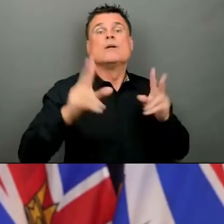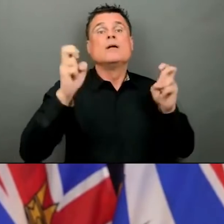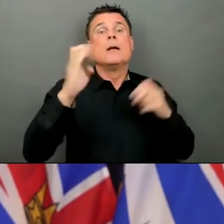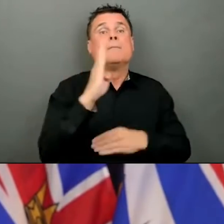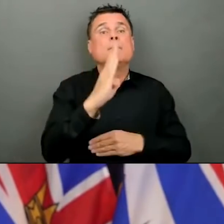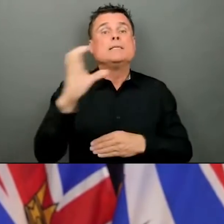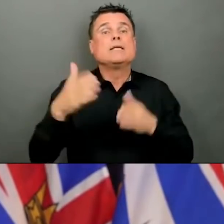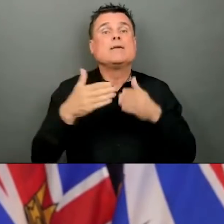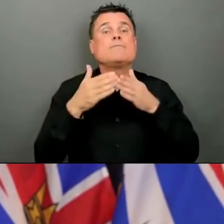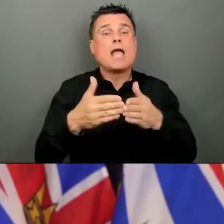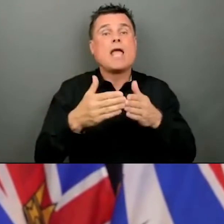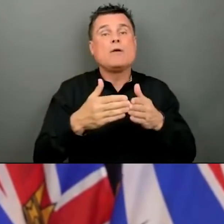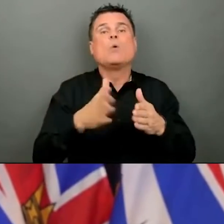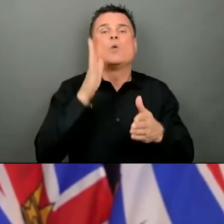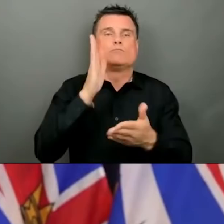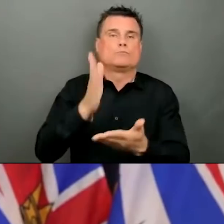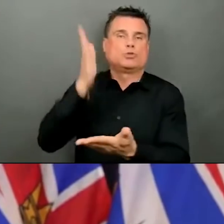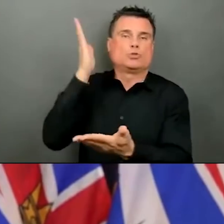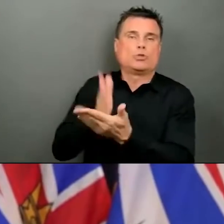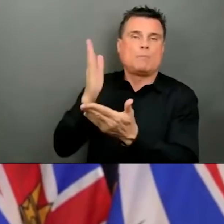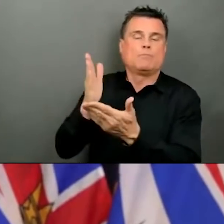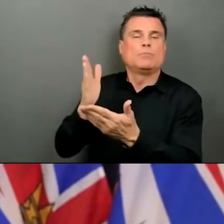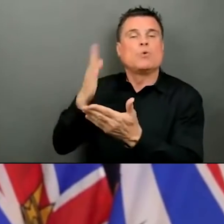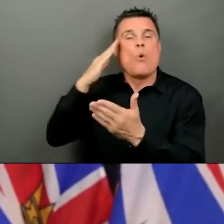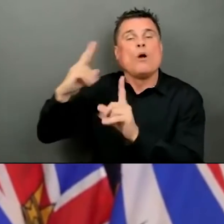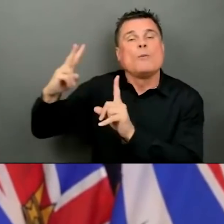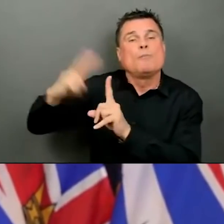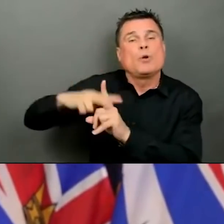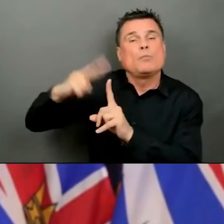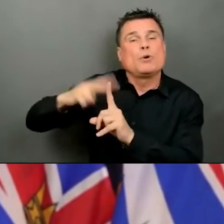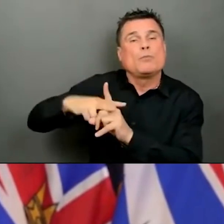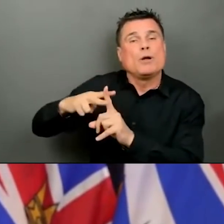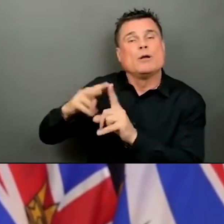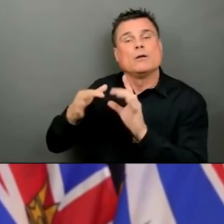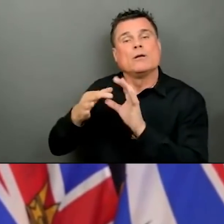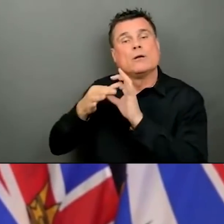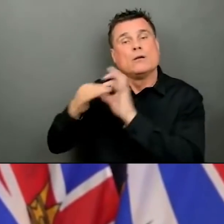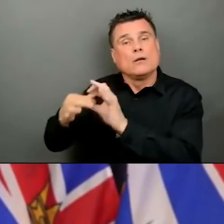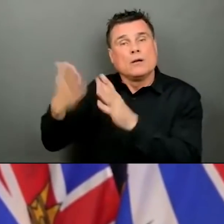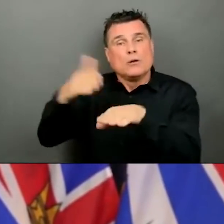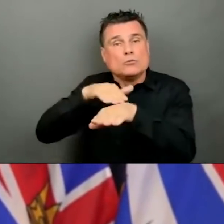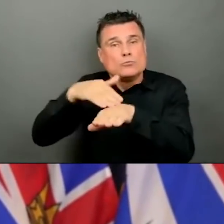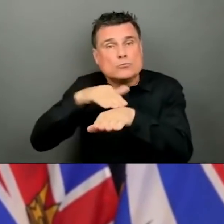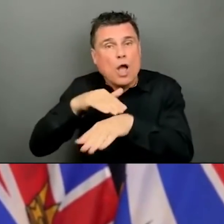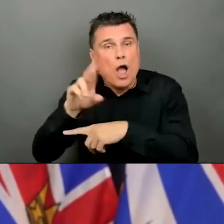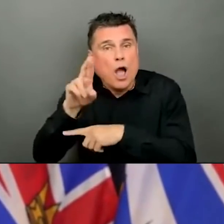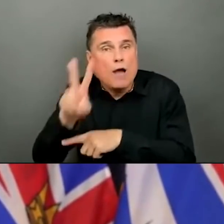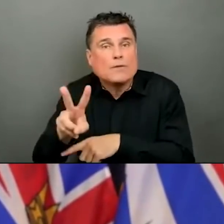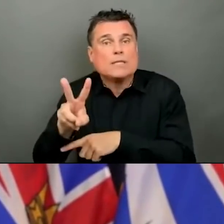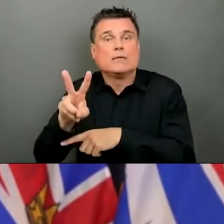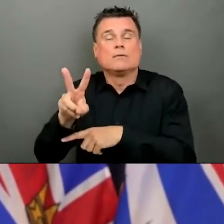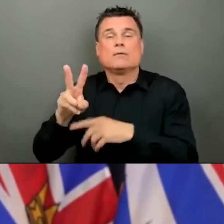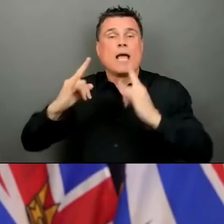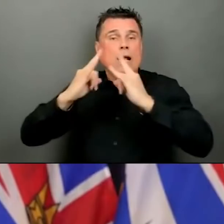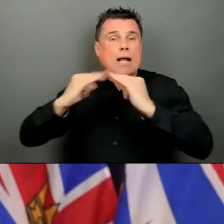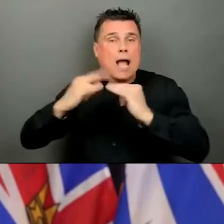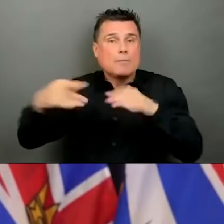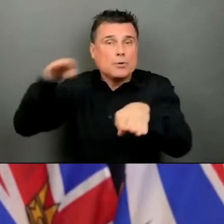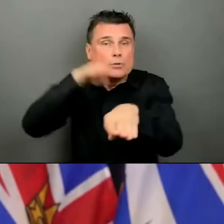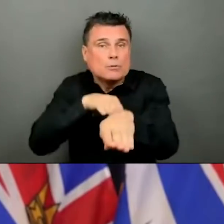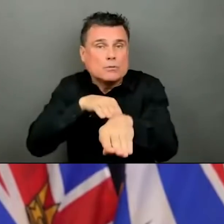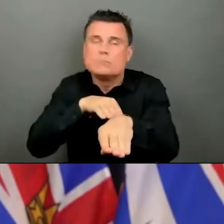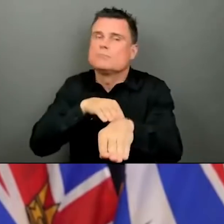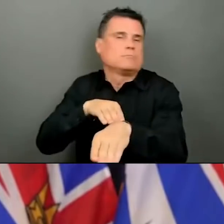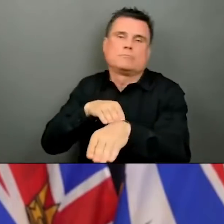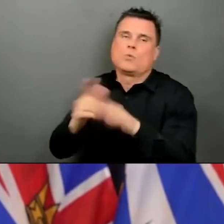like campers and trailers. BC Ferries will also be contacting their passengers that have booked reservations to make sure that their travel is